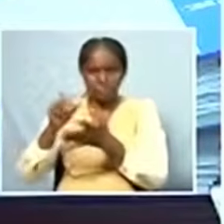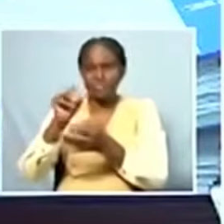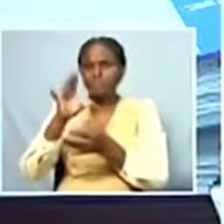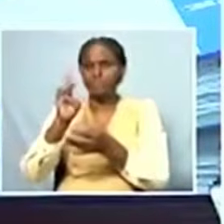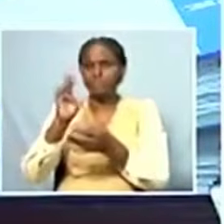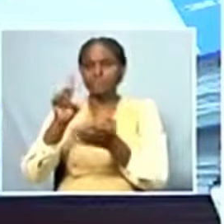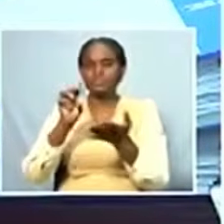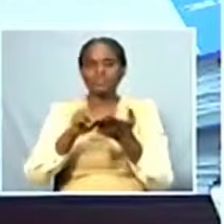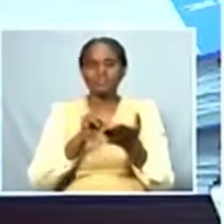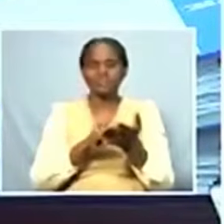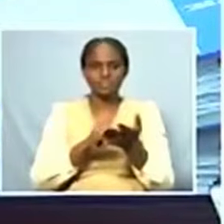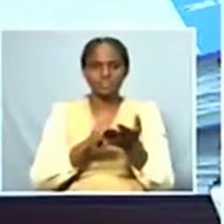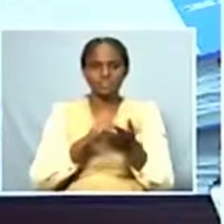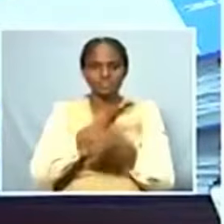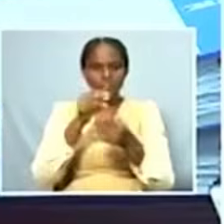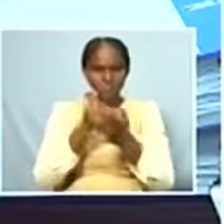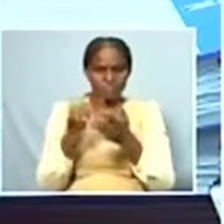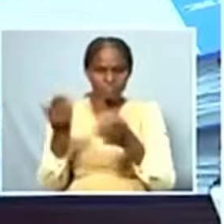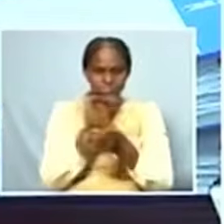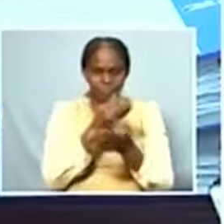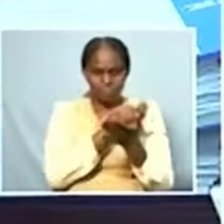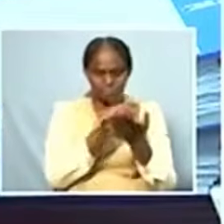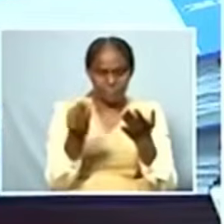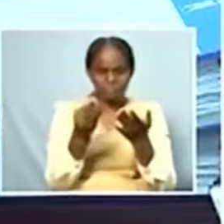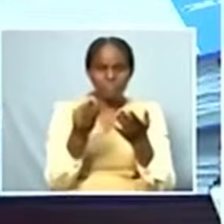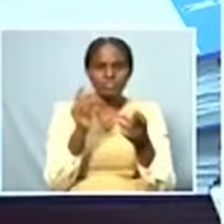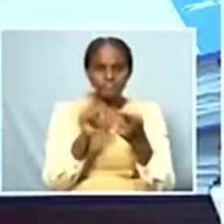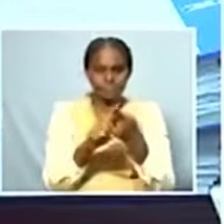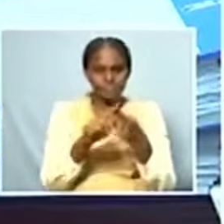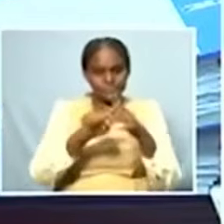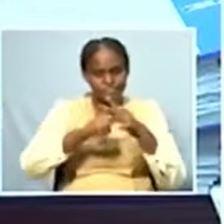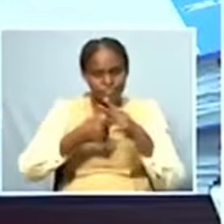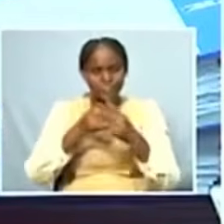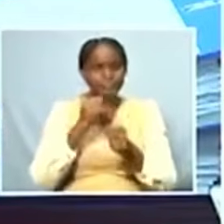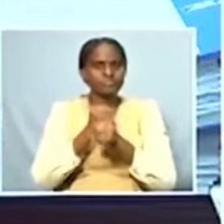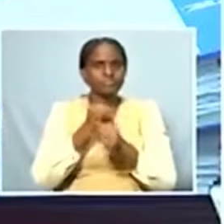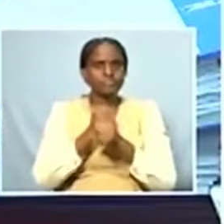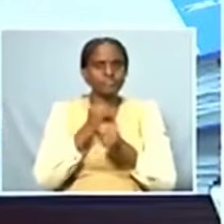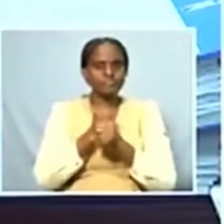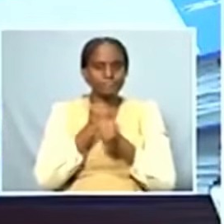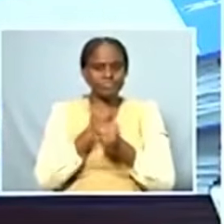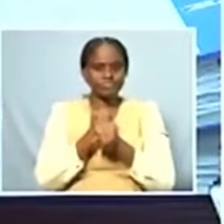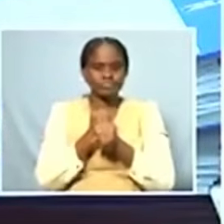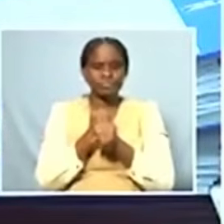million, all of them failed to commence works.